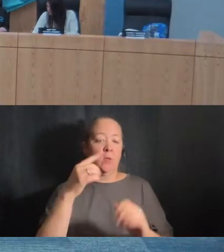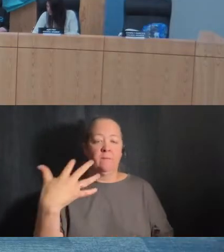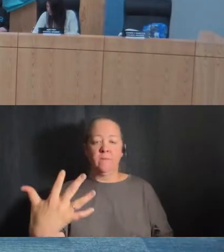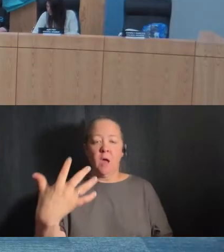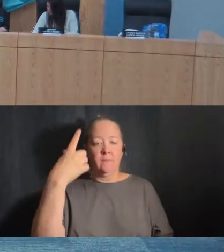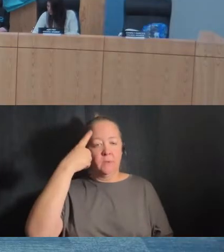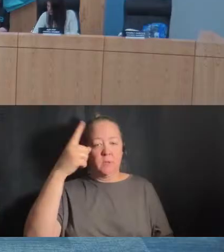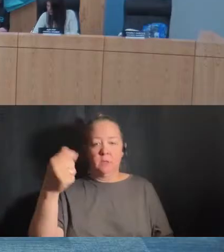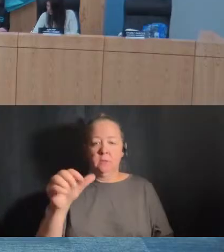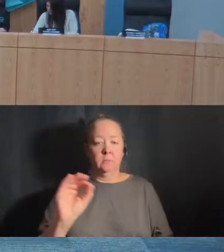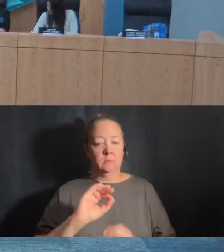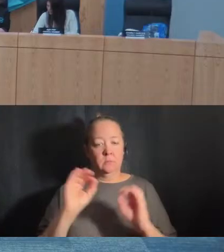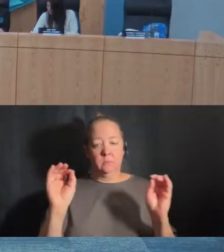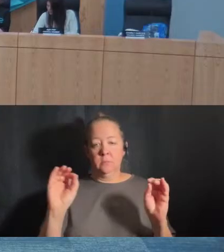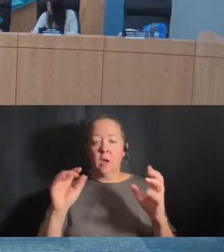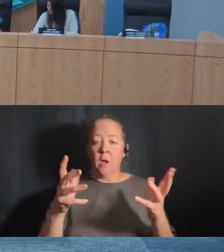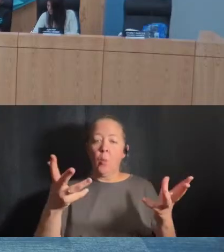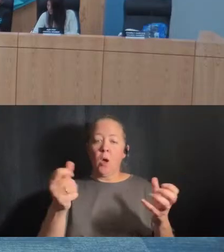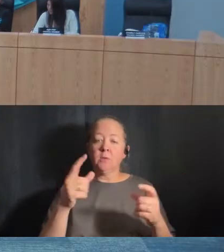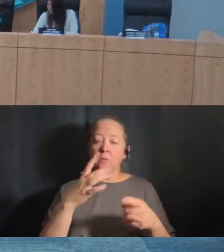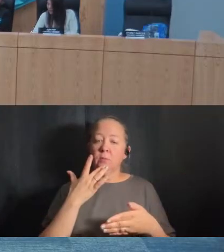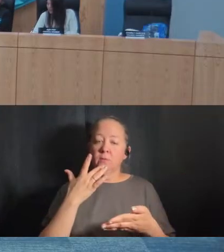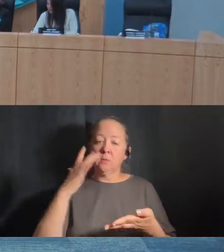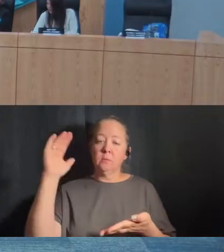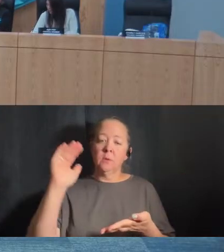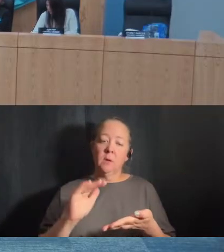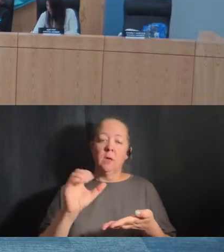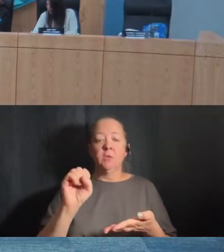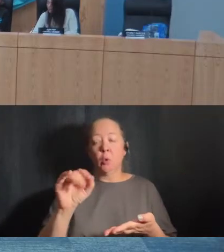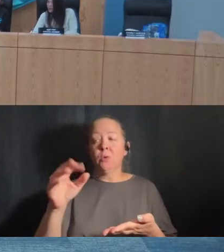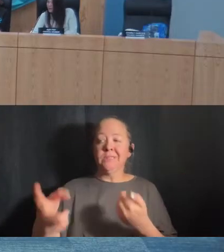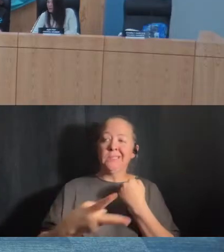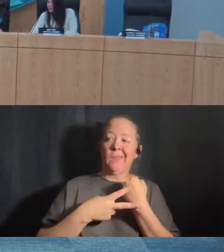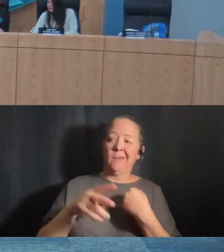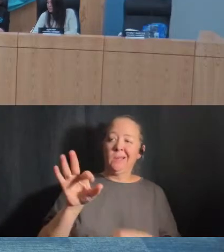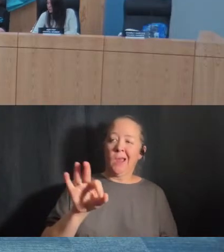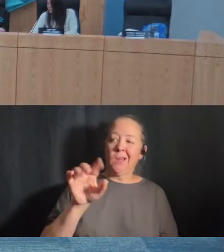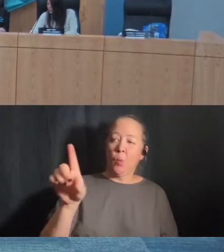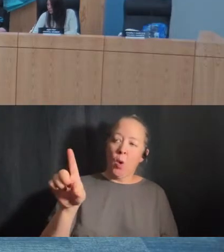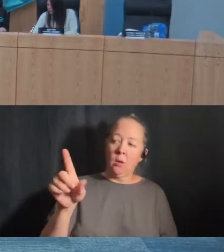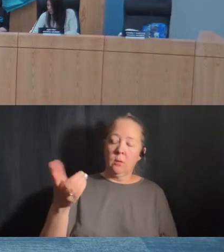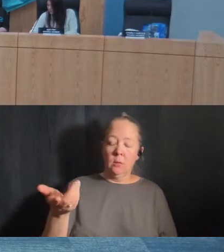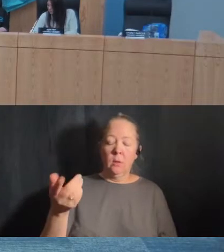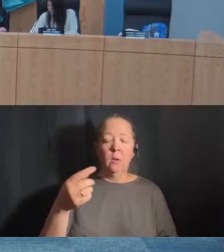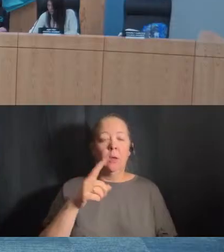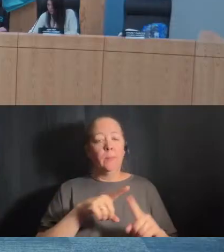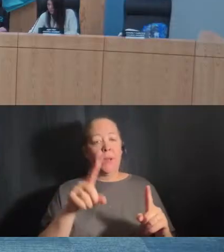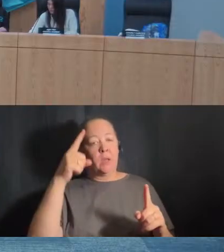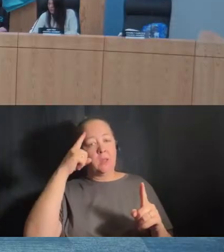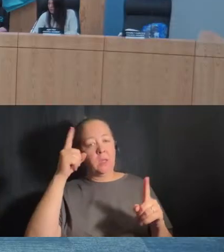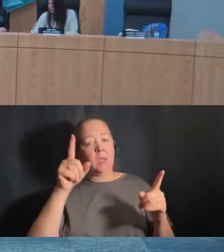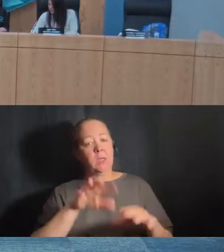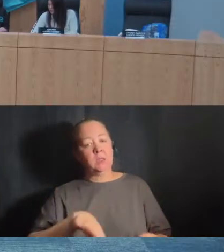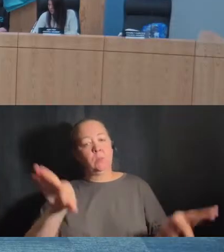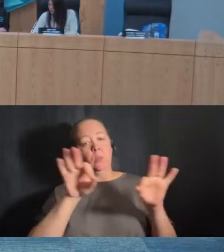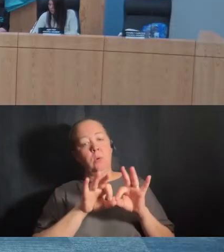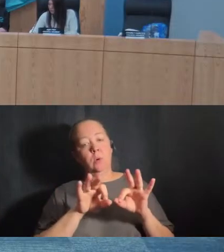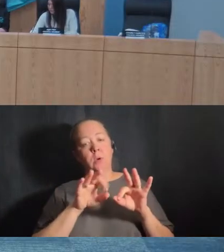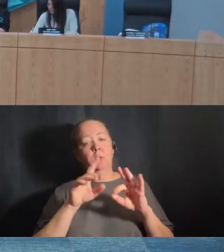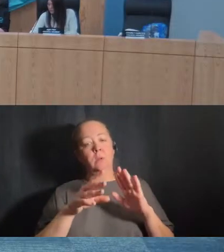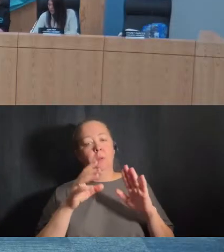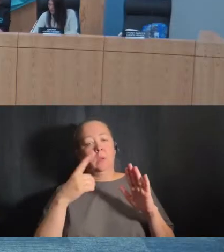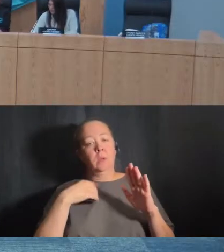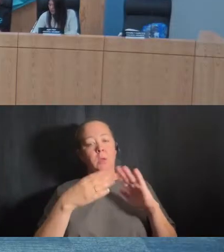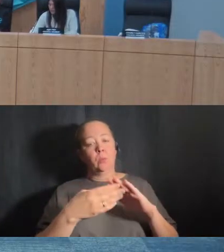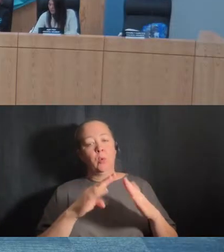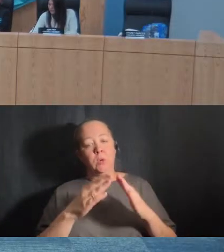it down lower than that. Yeah, so saving the 91 would allow you to bring it down one. But I think it's important that we let the community know that we hear them,